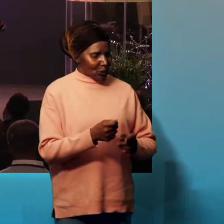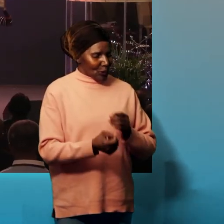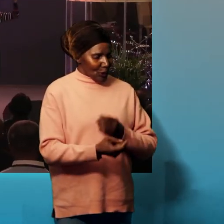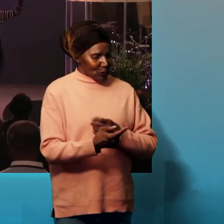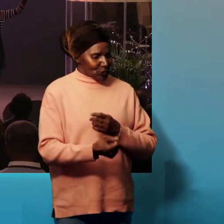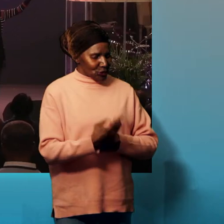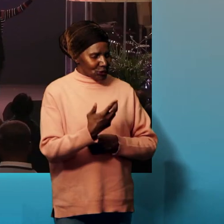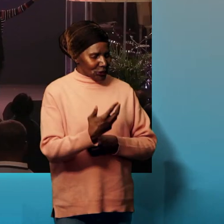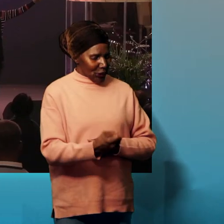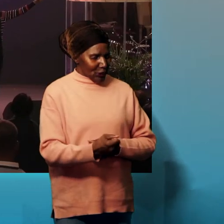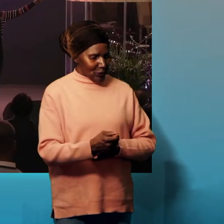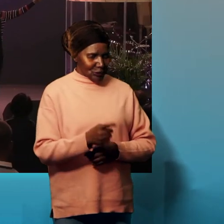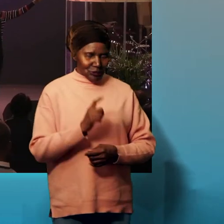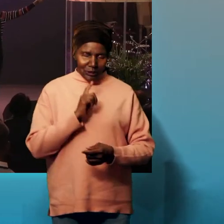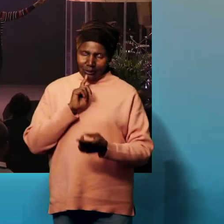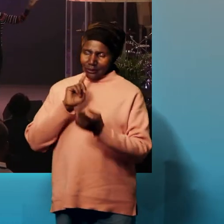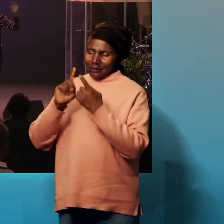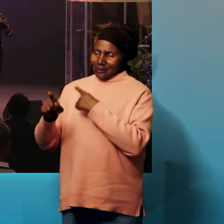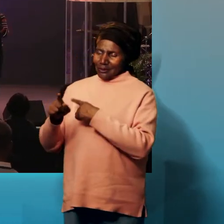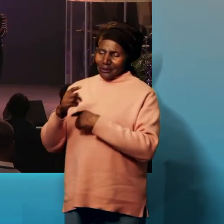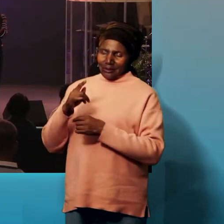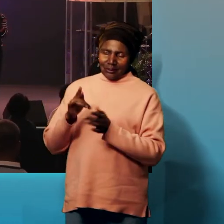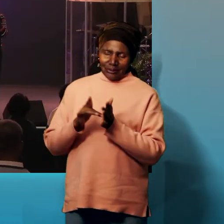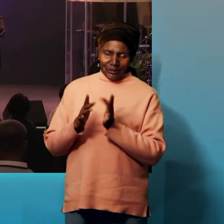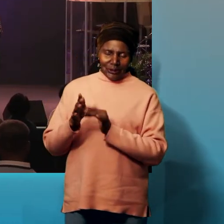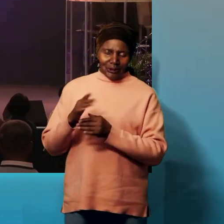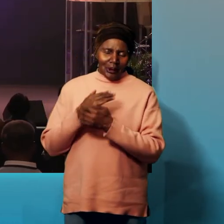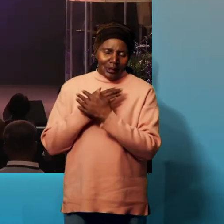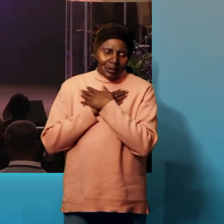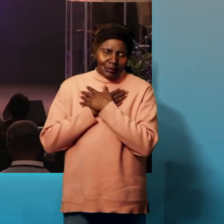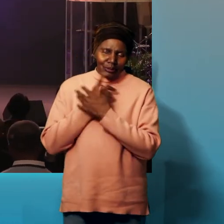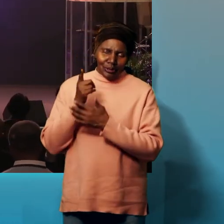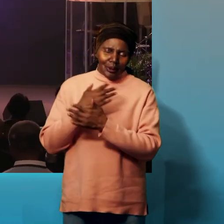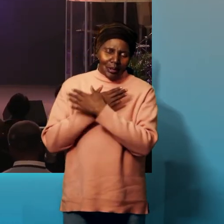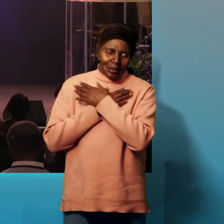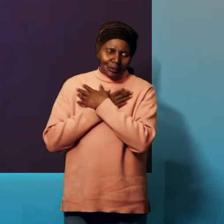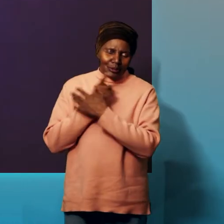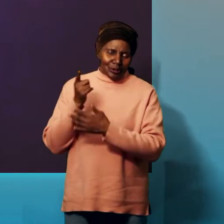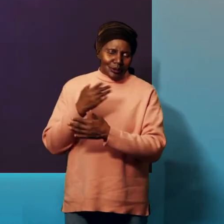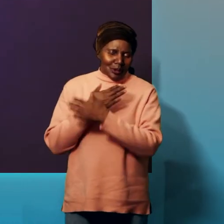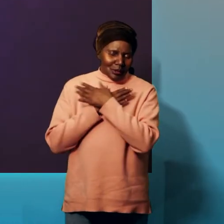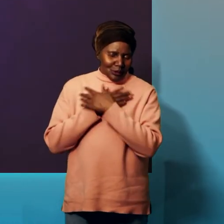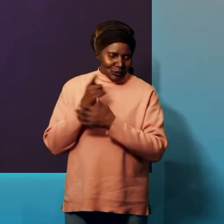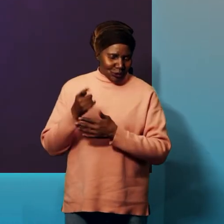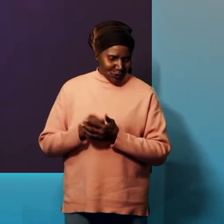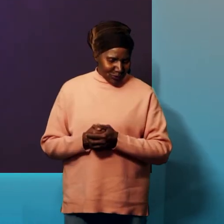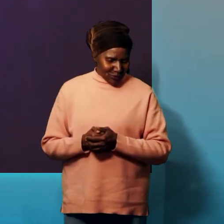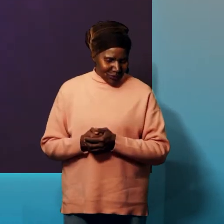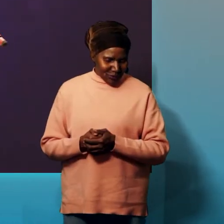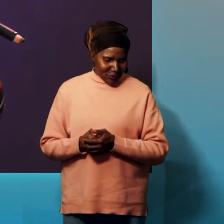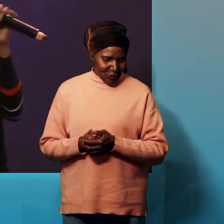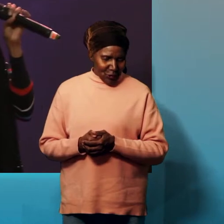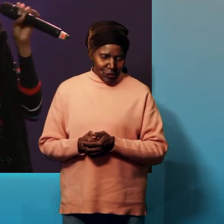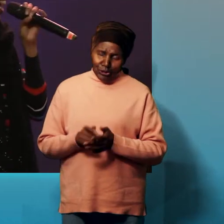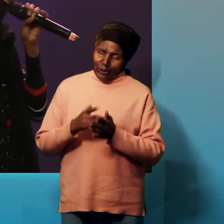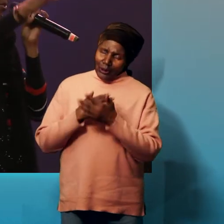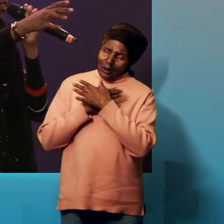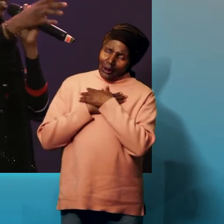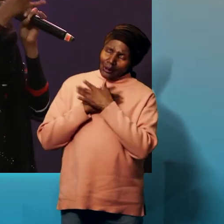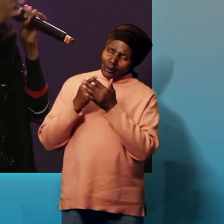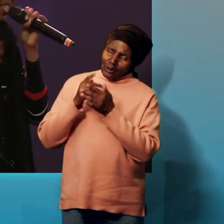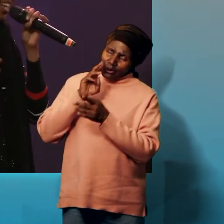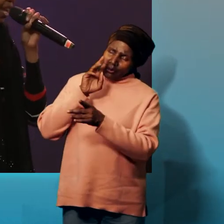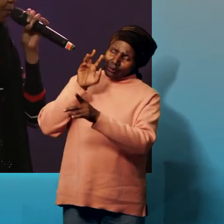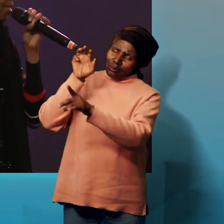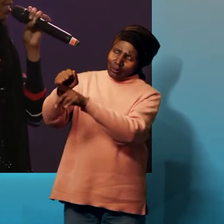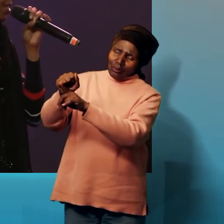The love that he saw on the cross, he was able to now replicate. The love that Jesus has for us